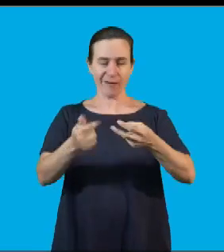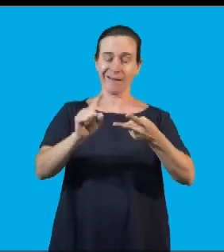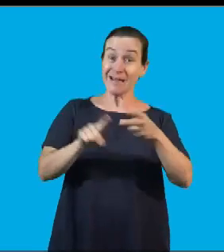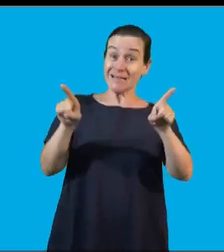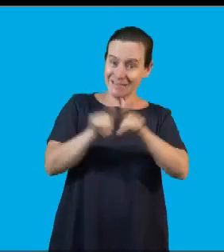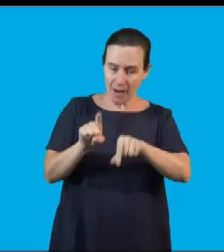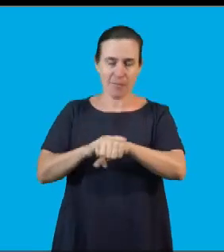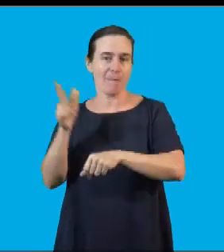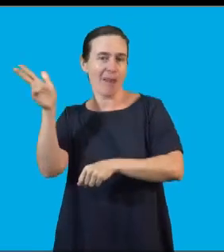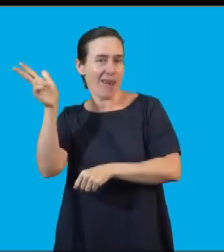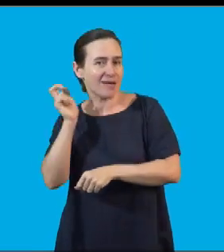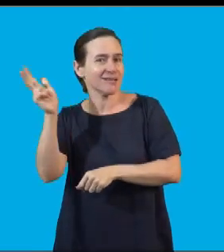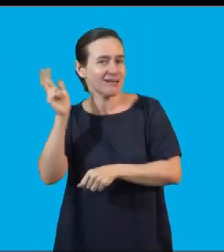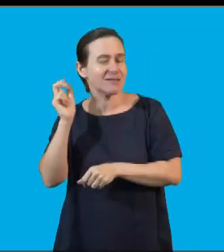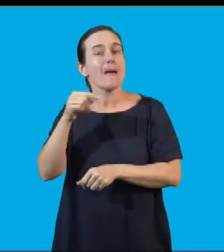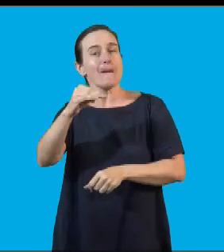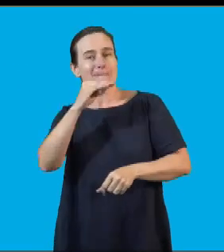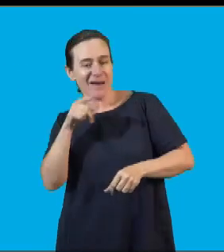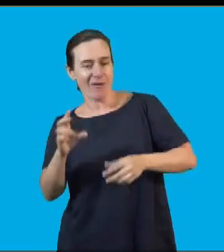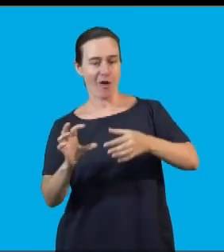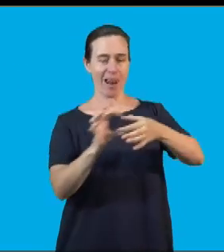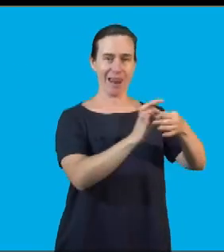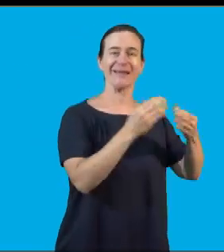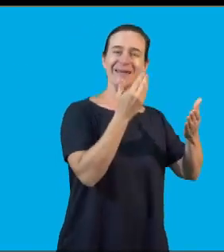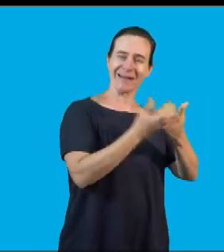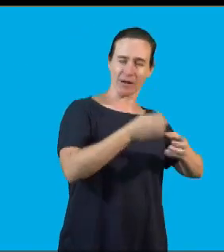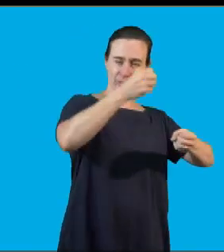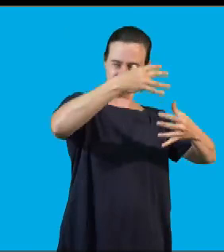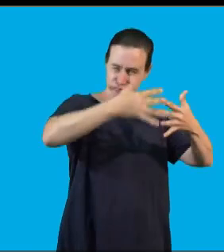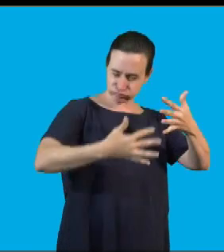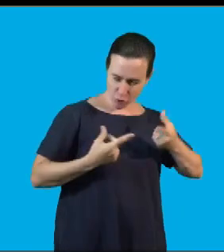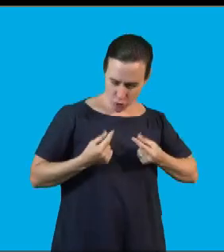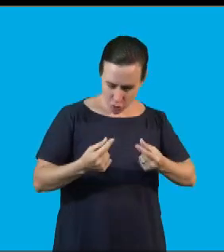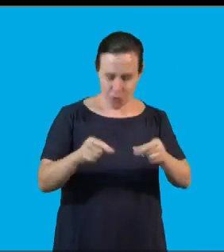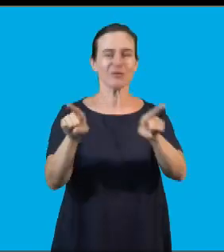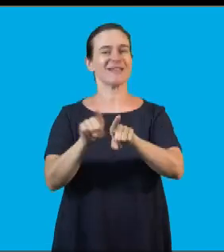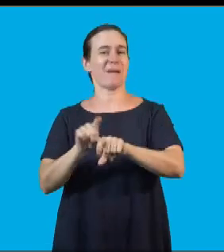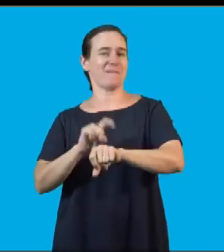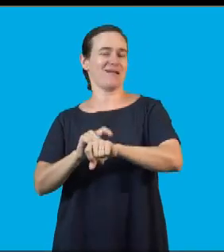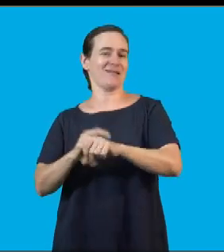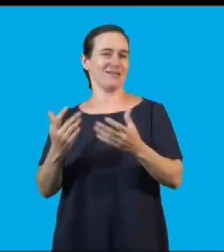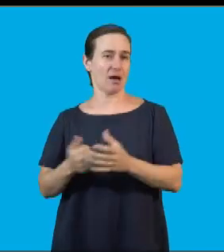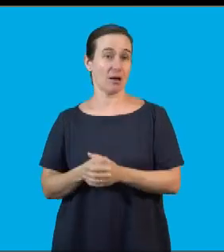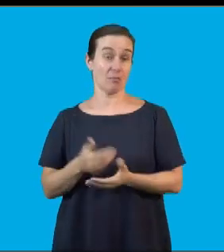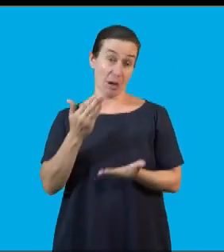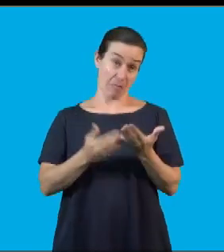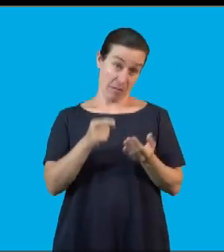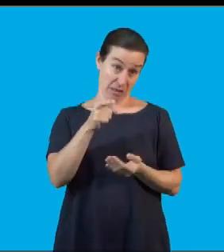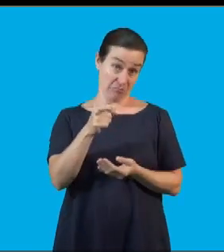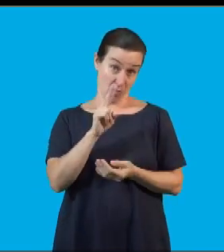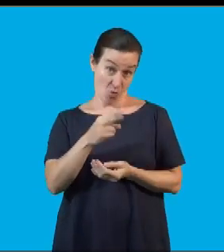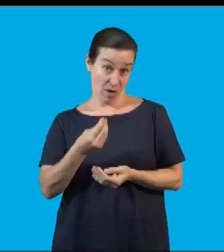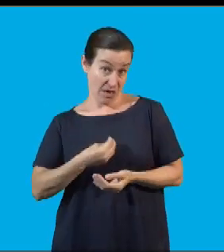driving clearly, and she is listening. So that links to the idea of multitasking.